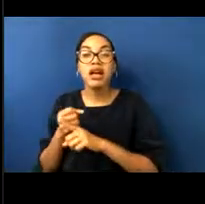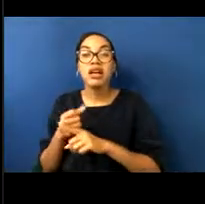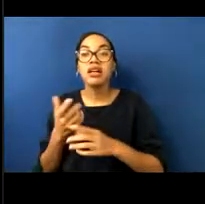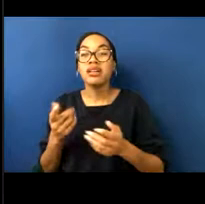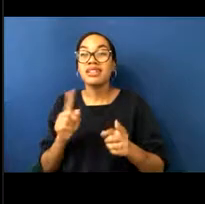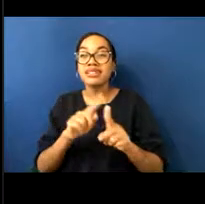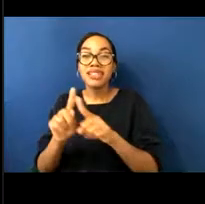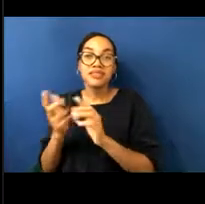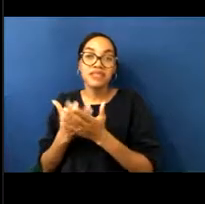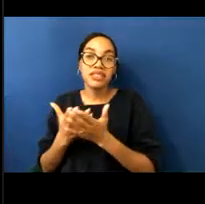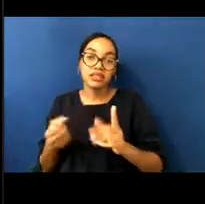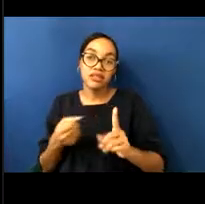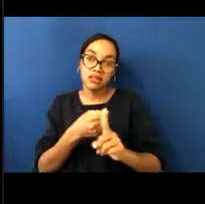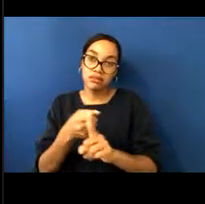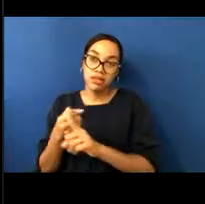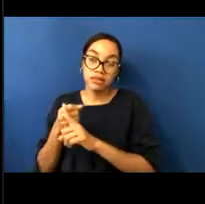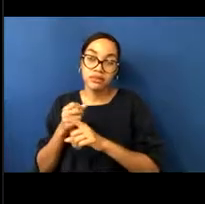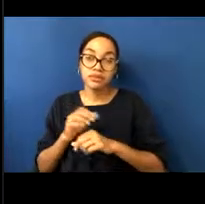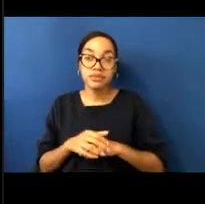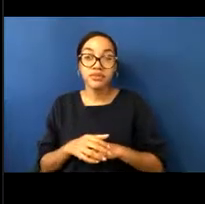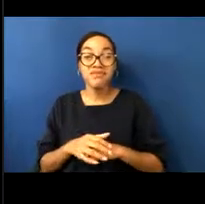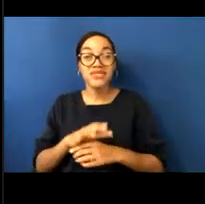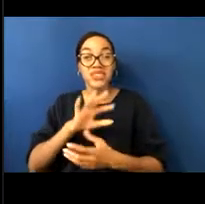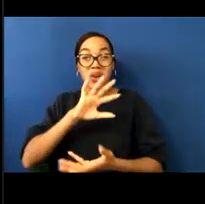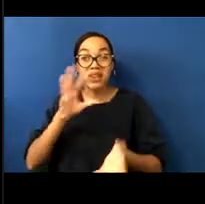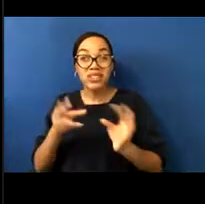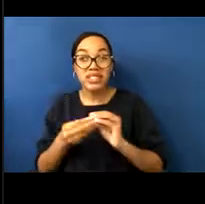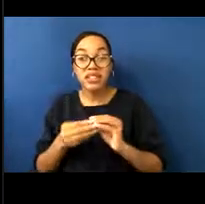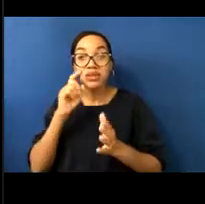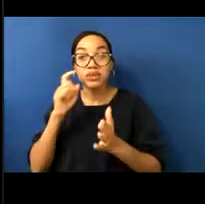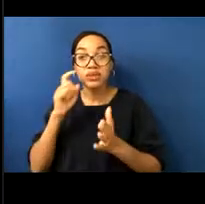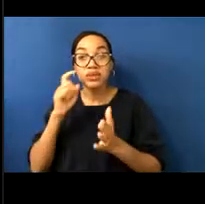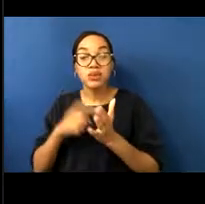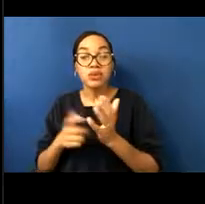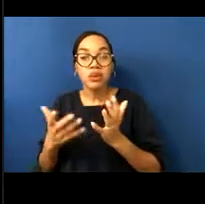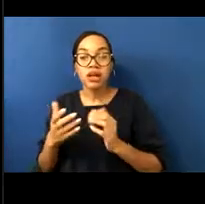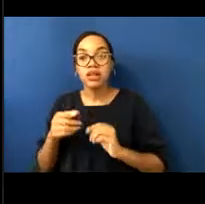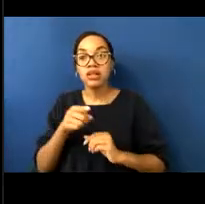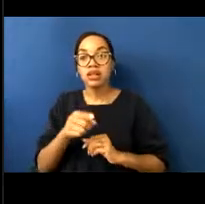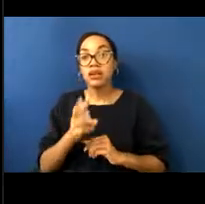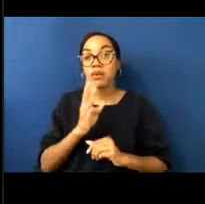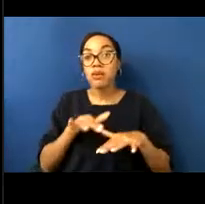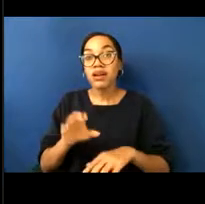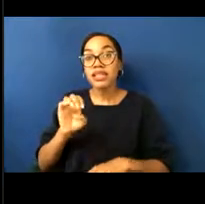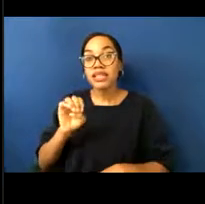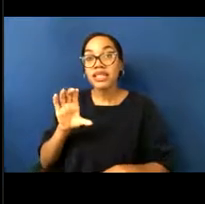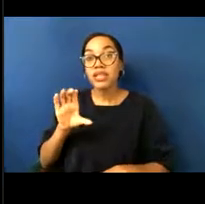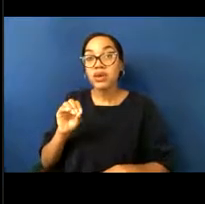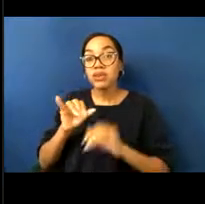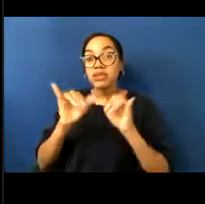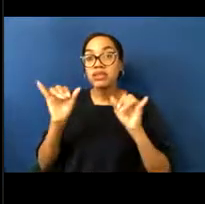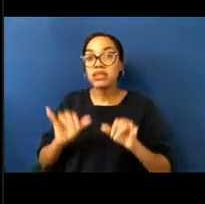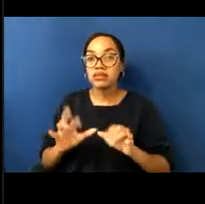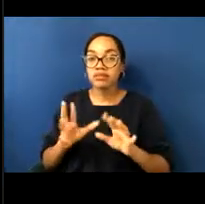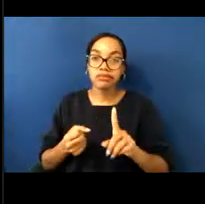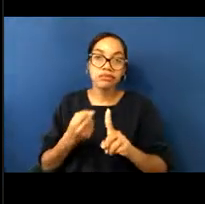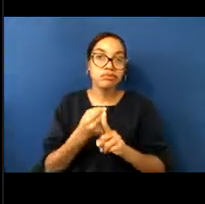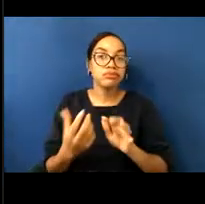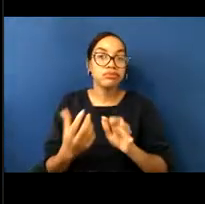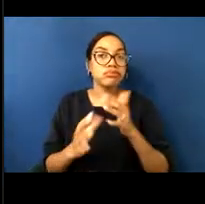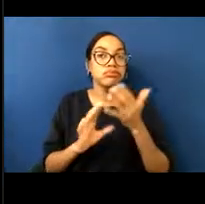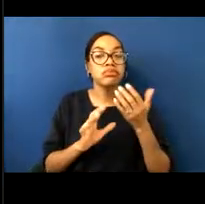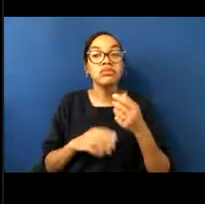consequences, we can expect ecosystems to be disrupted, marine ecosystems, potentially higher operational costs for fish, for